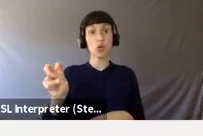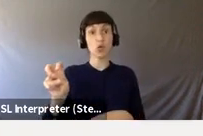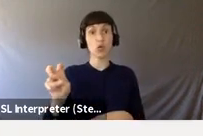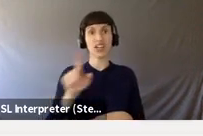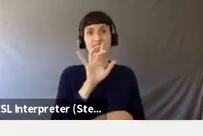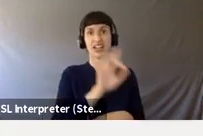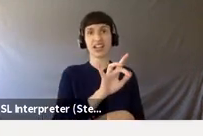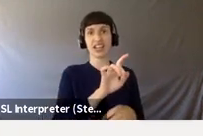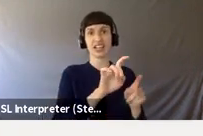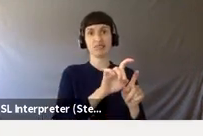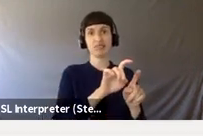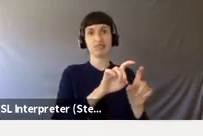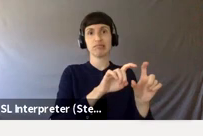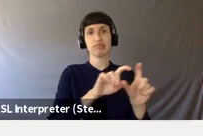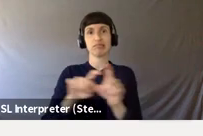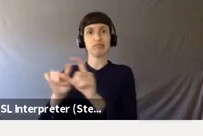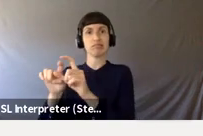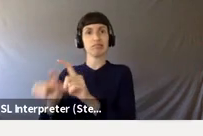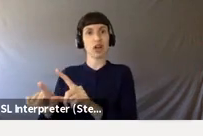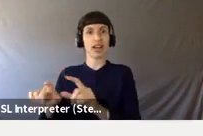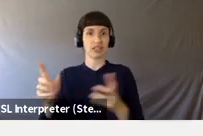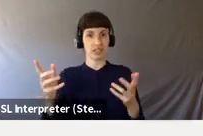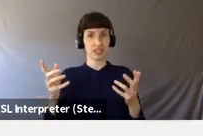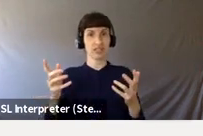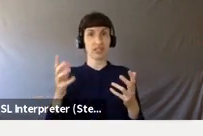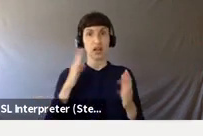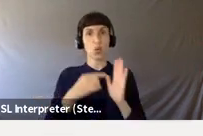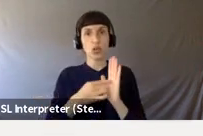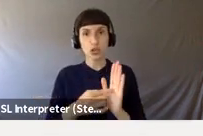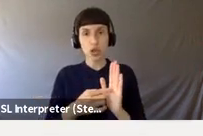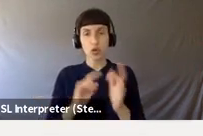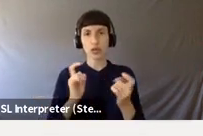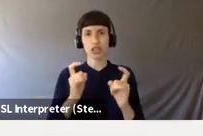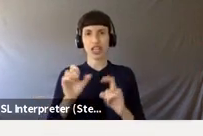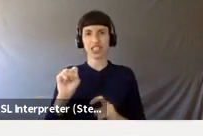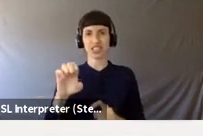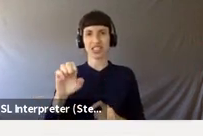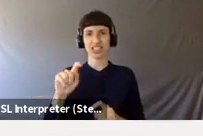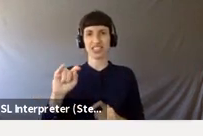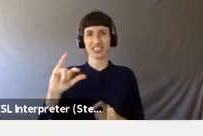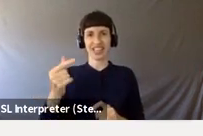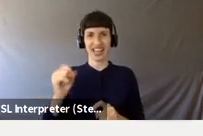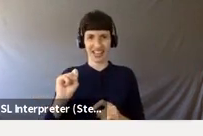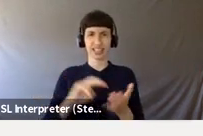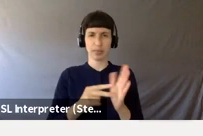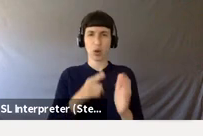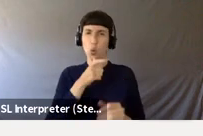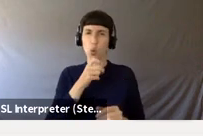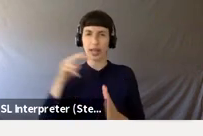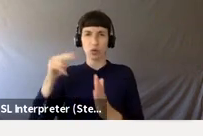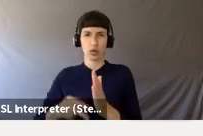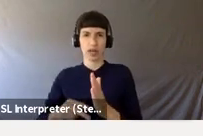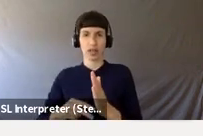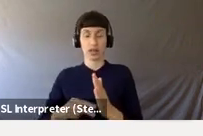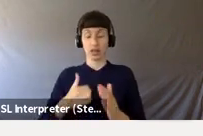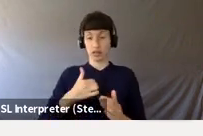it. It will give you the notification that you're changing your settings so who can see it. So I really appreciate the flexibility that I can do something